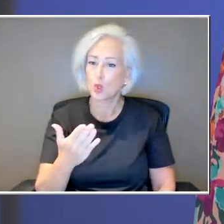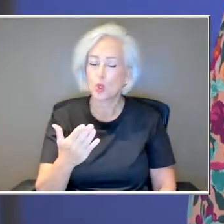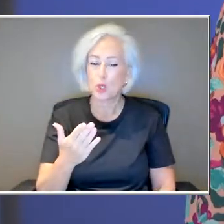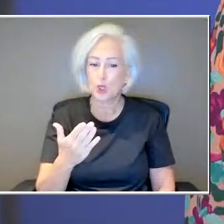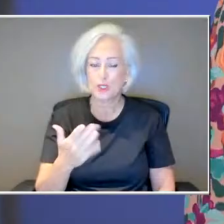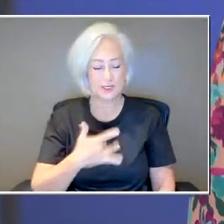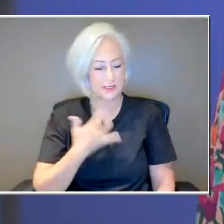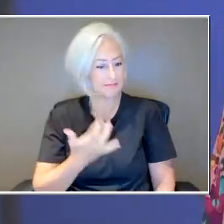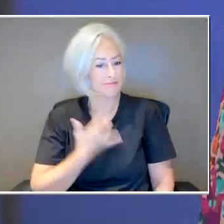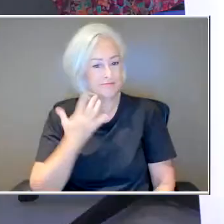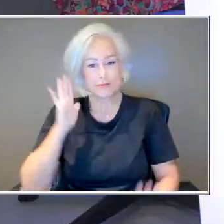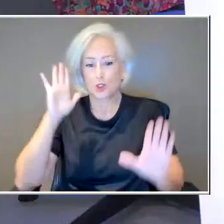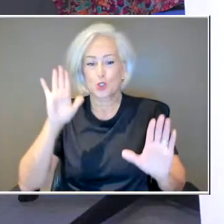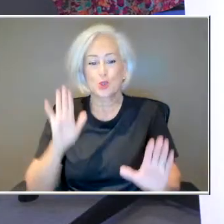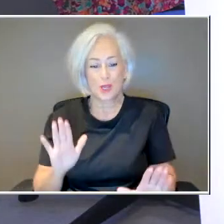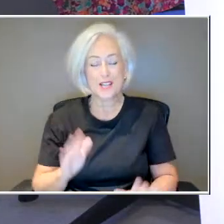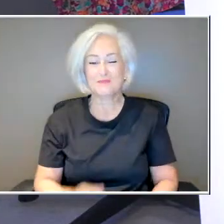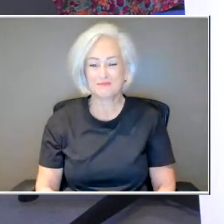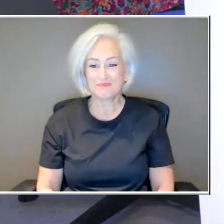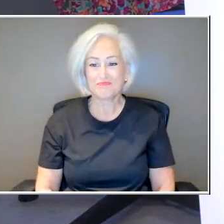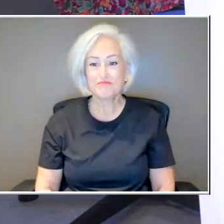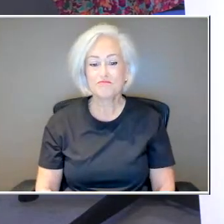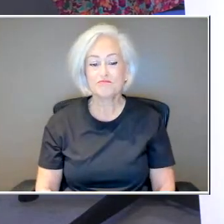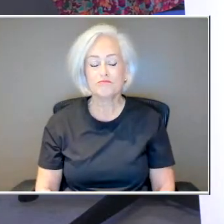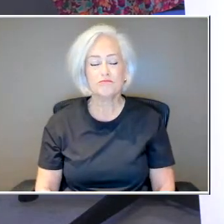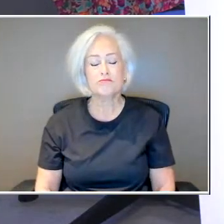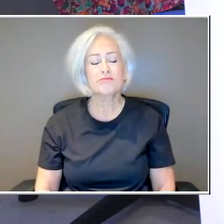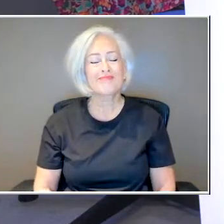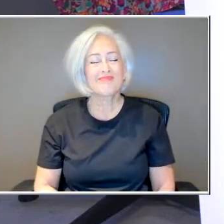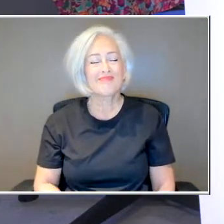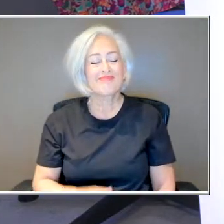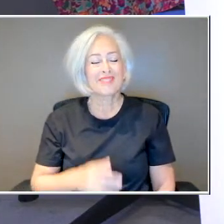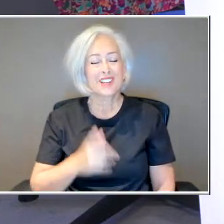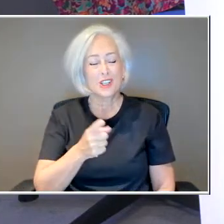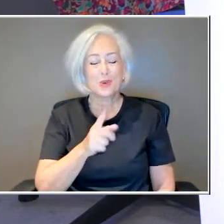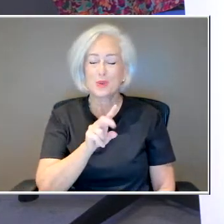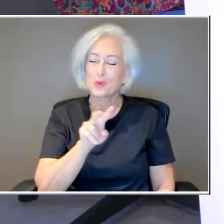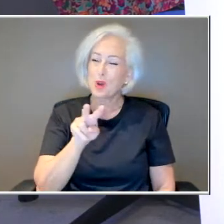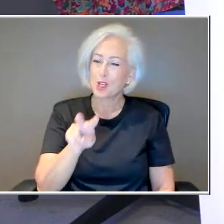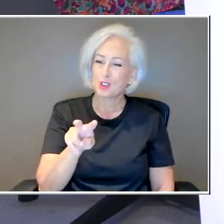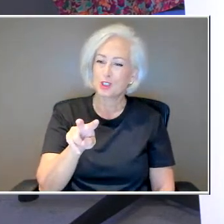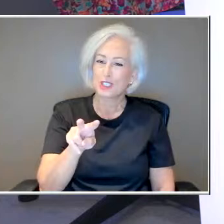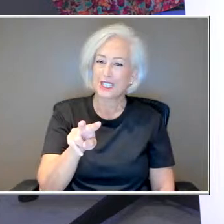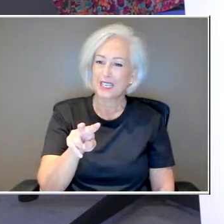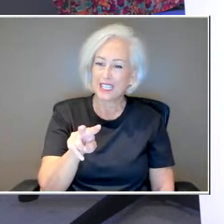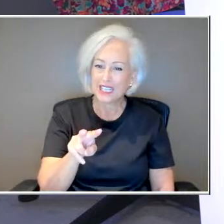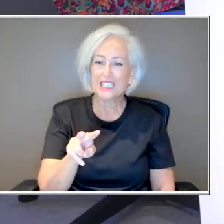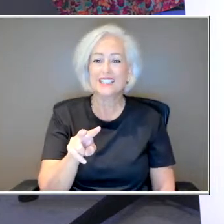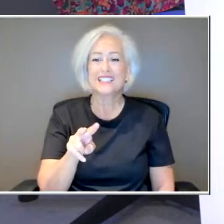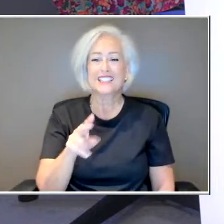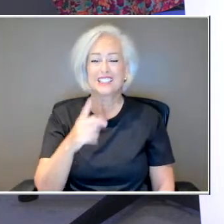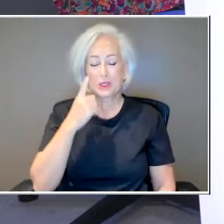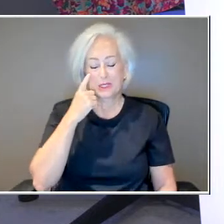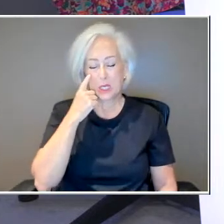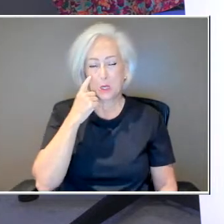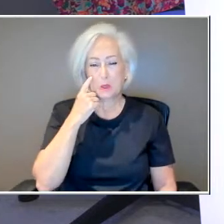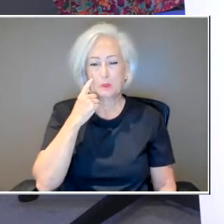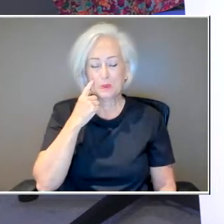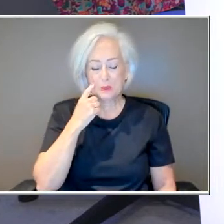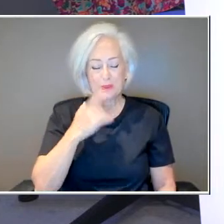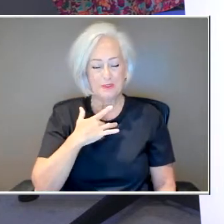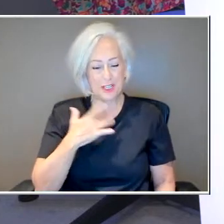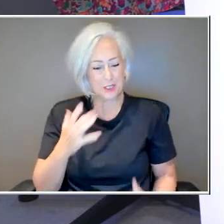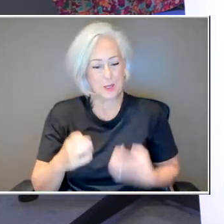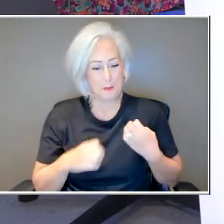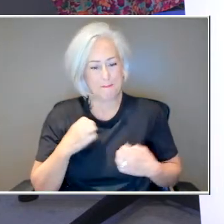great, actually. Emotionally speaking, I mean, as you were watching this piece, you know, I know you tear up. I know it's emotional for Dr. Wagner as well.